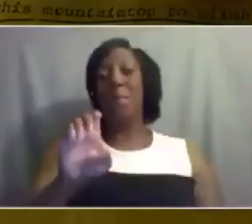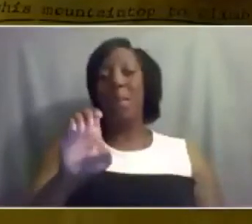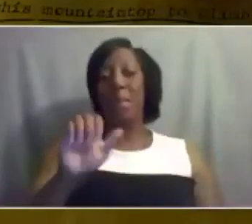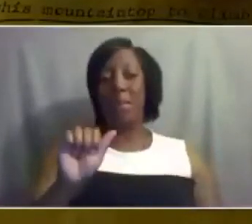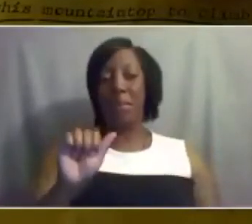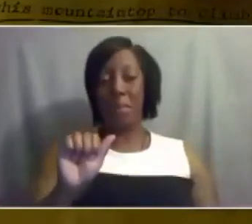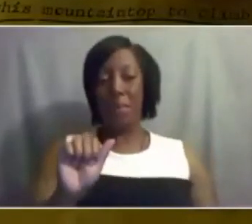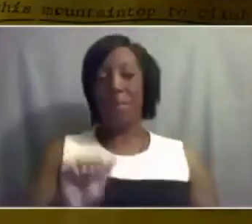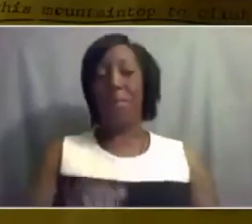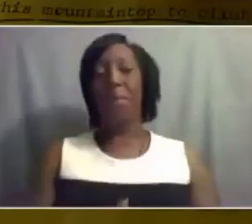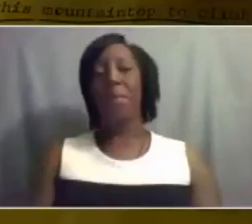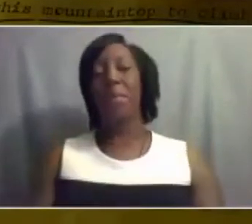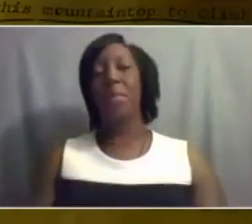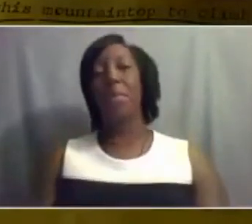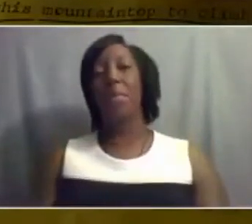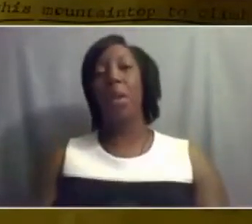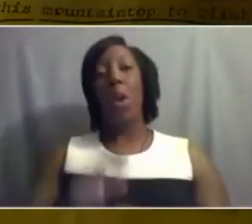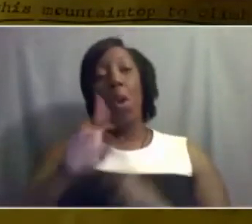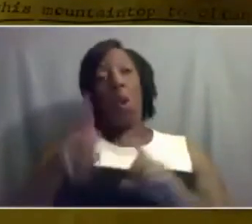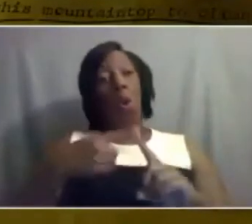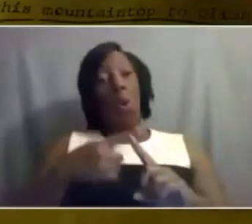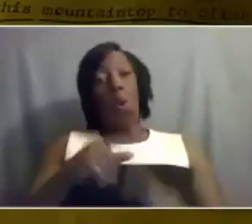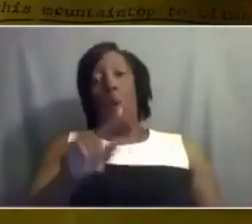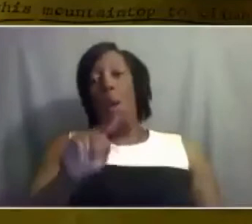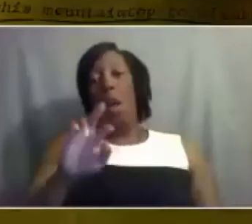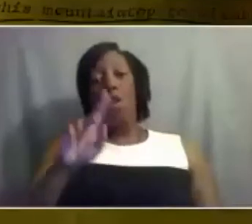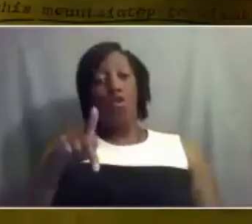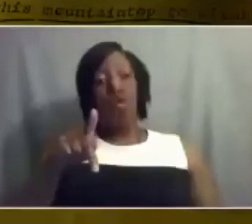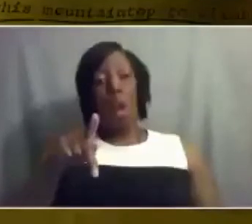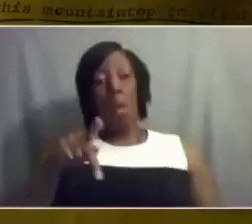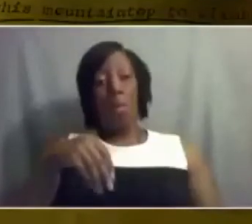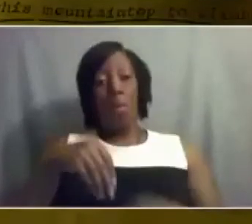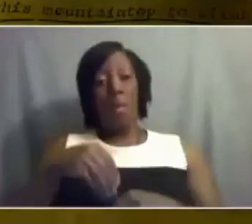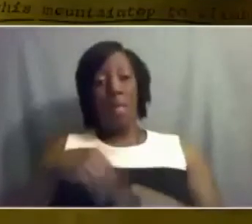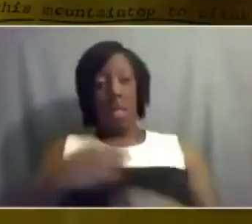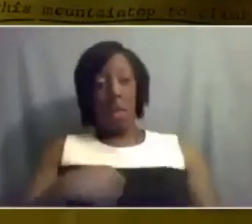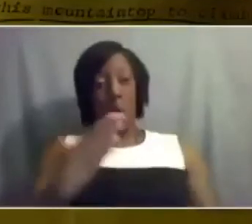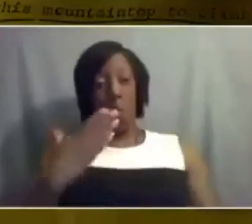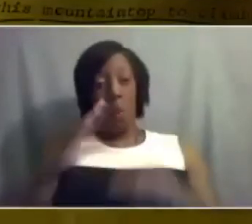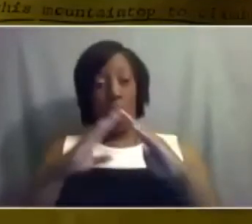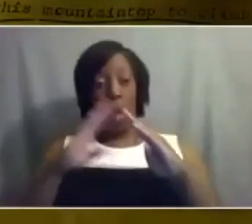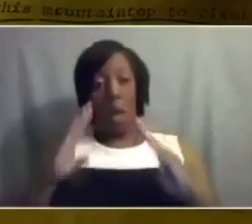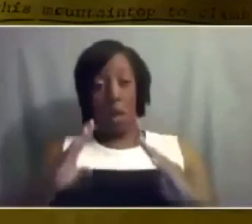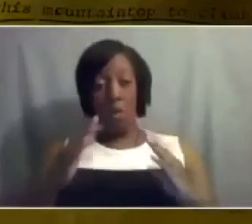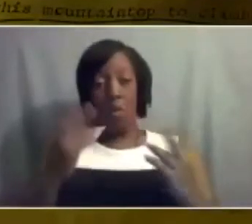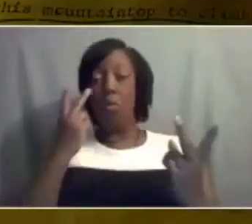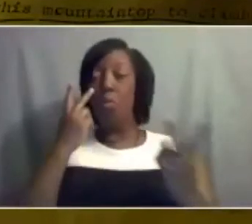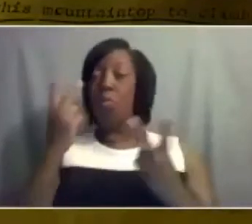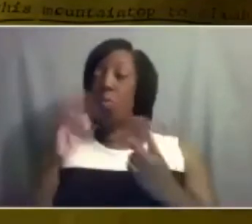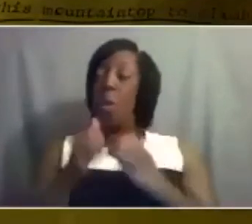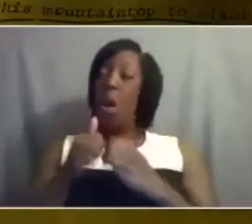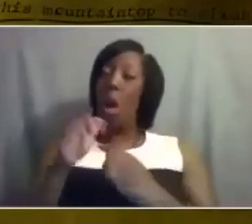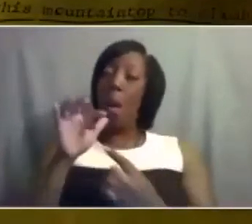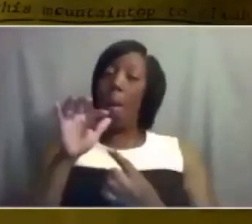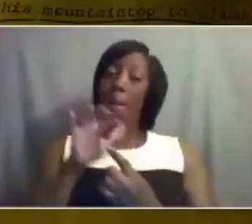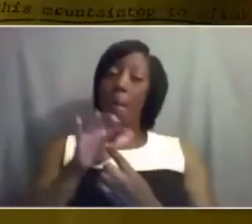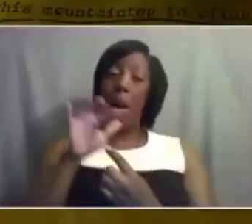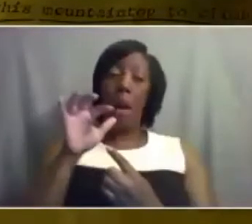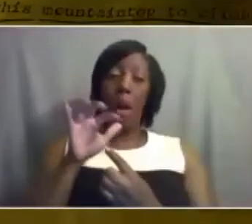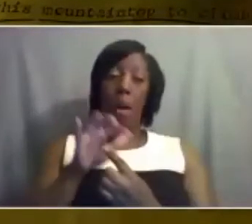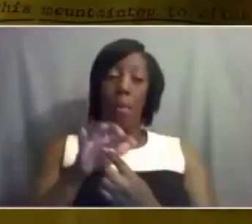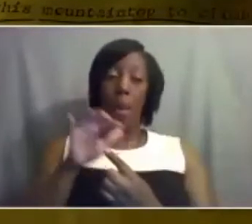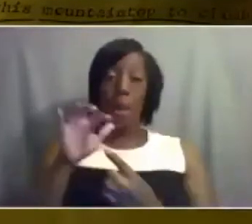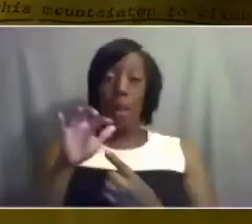when Trump was in the White House, how popular the ideas of getting out of the endless wars